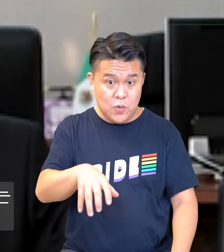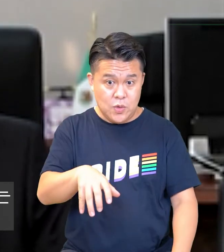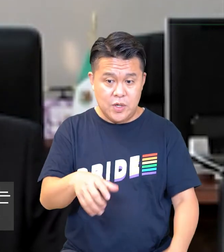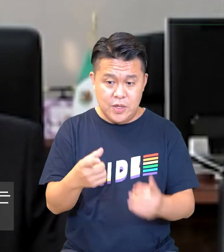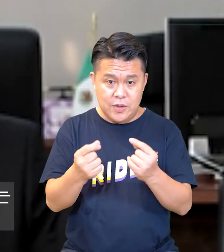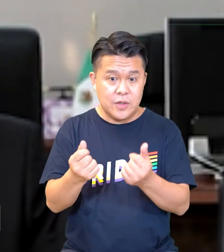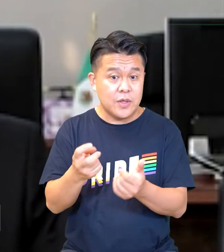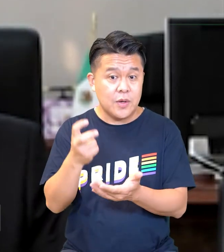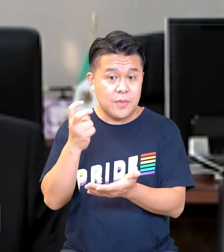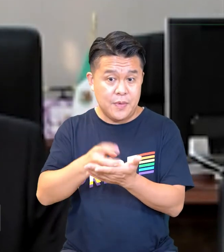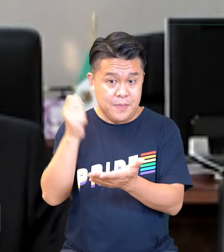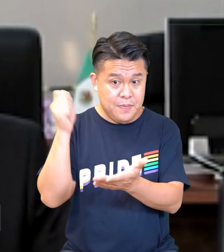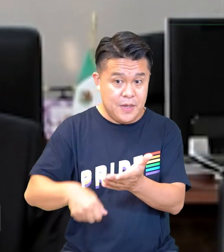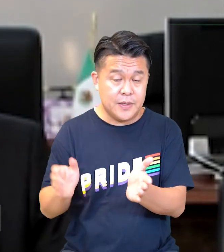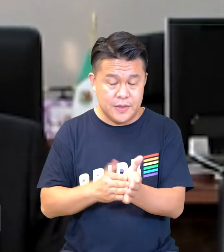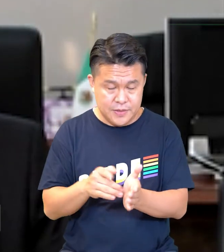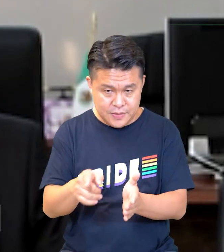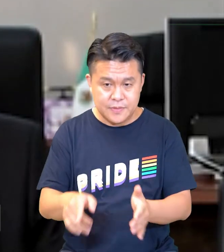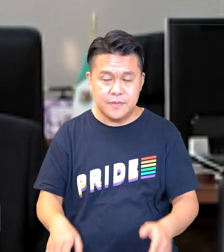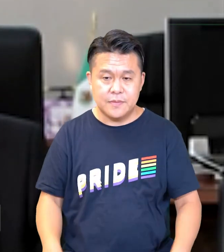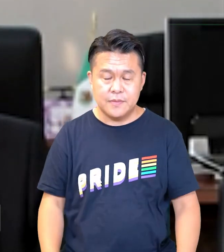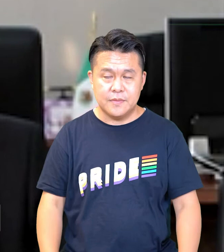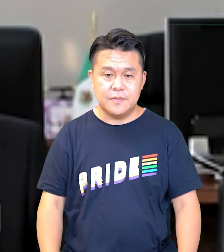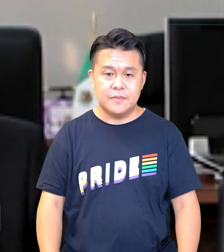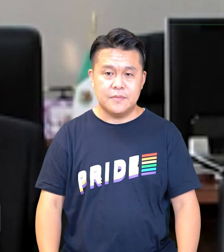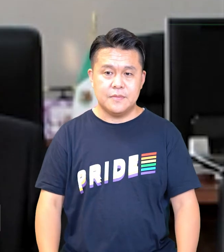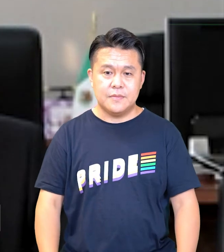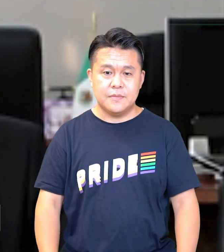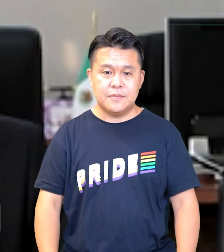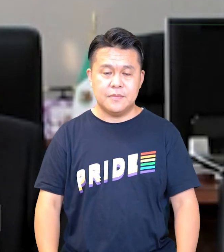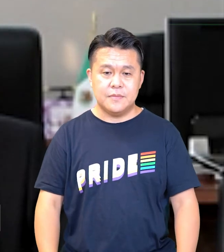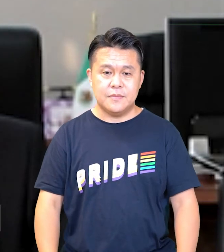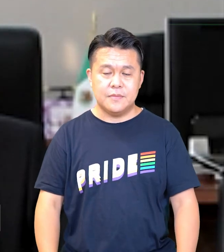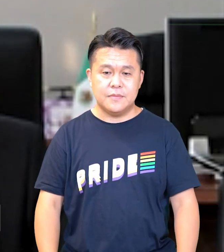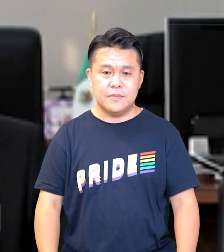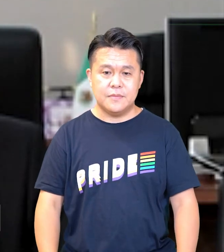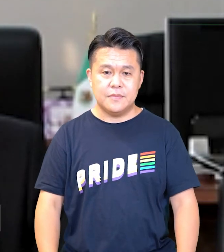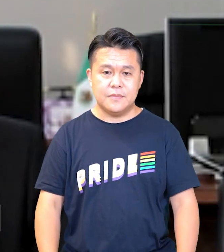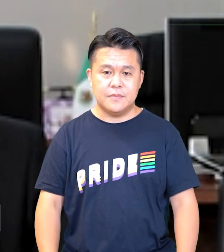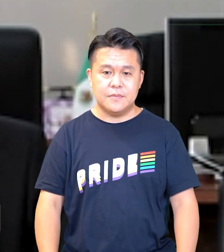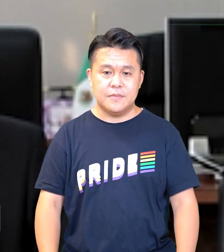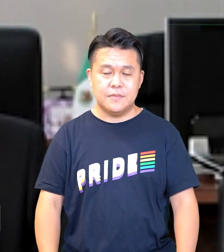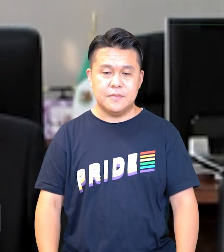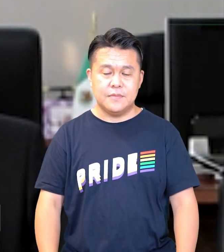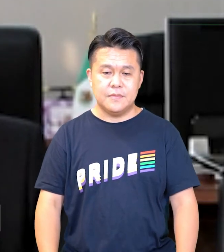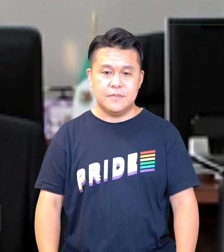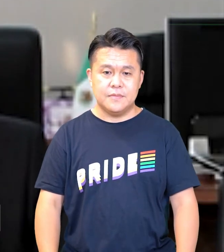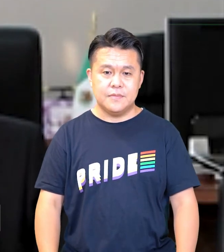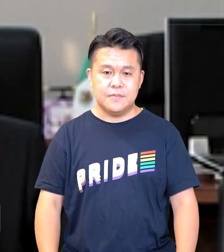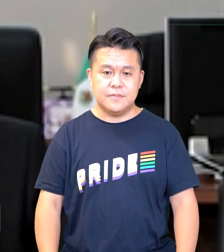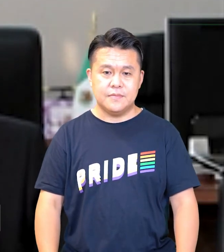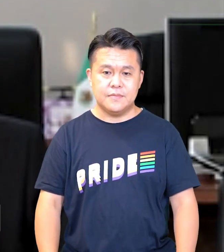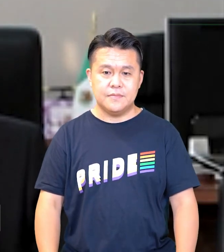country. And recently, Mexico City passed a similar regulation.